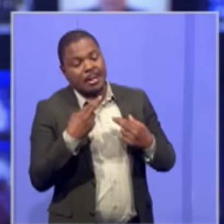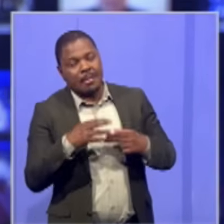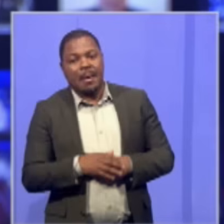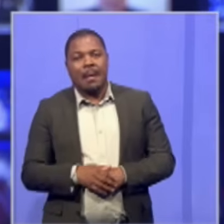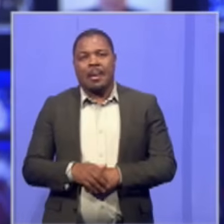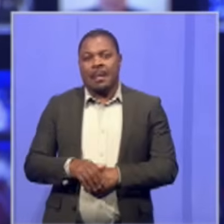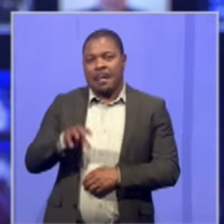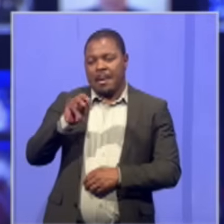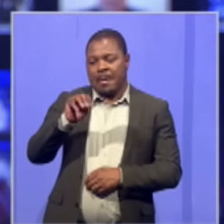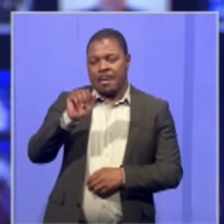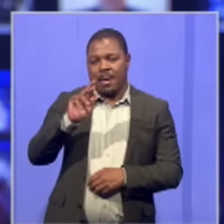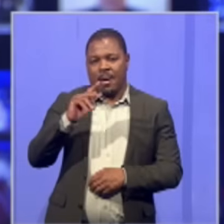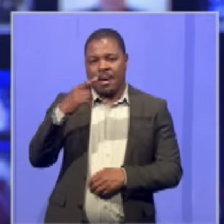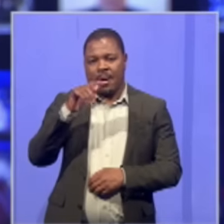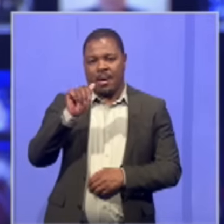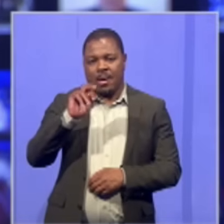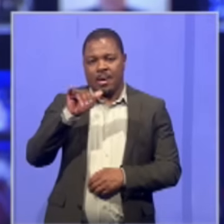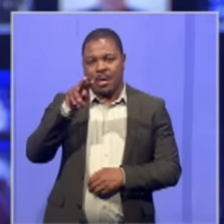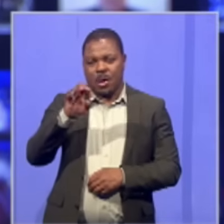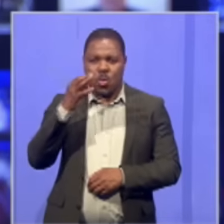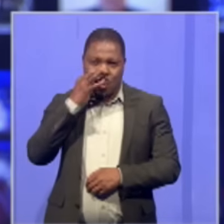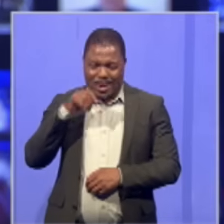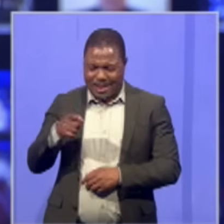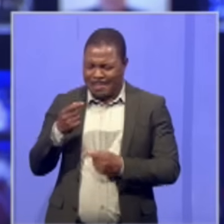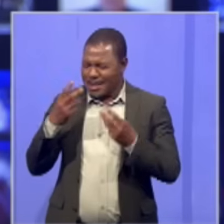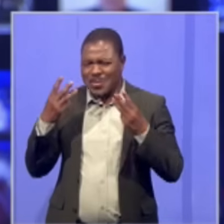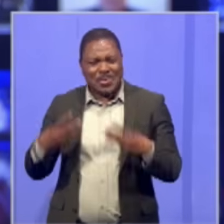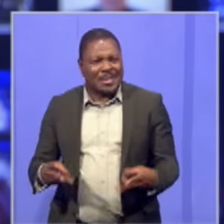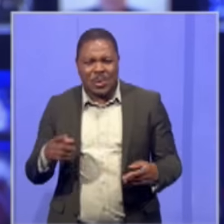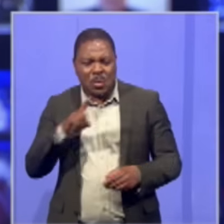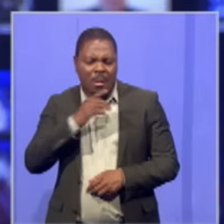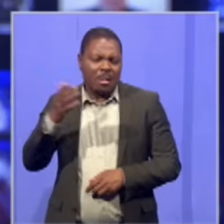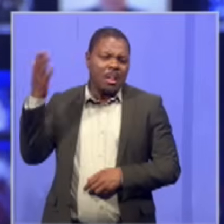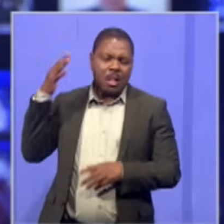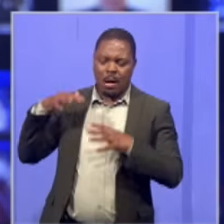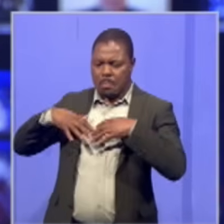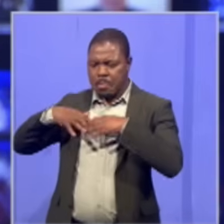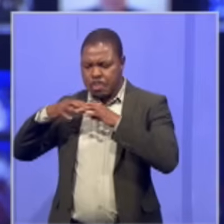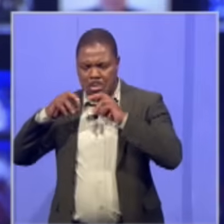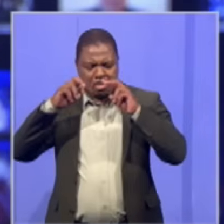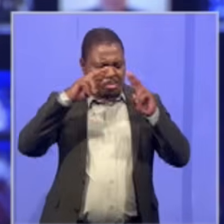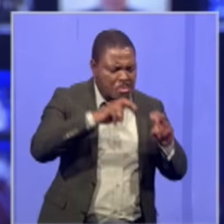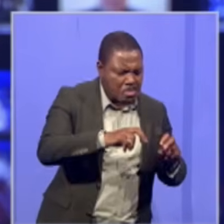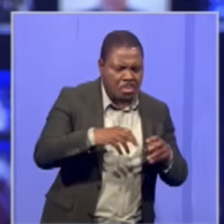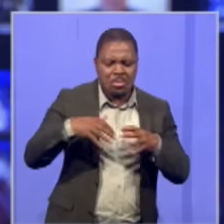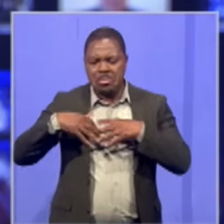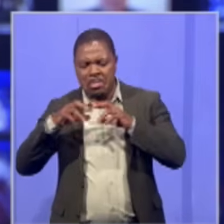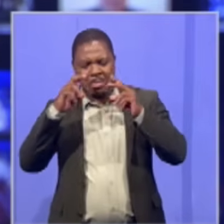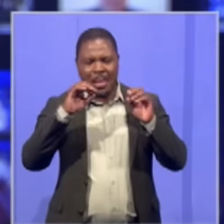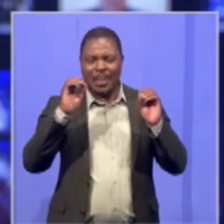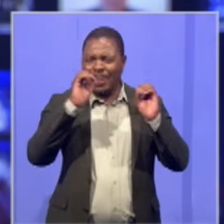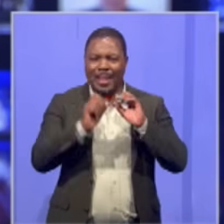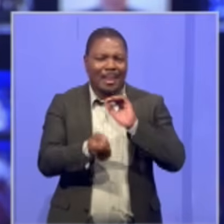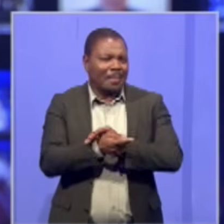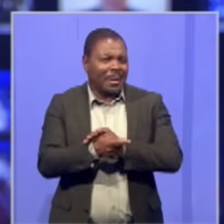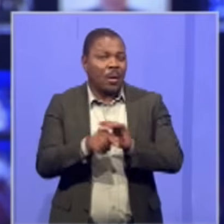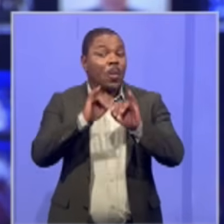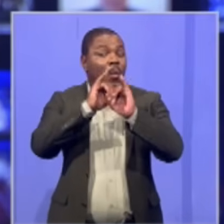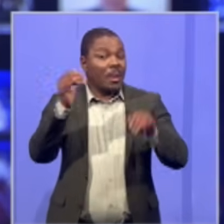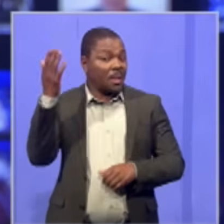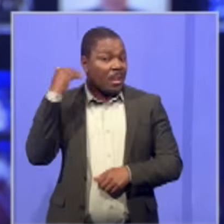Athitsitsi Magalanyane o re hona ke tshenyo ya tjhelete, o re ho ile ha thewa di-commission mme ha re ka ra bona nko ho tswa le mina, o re